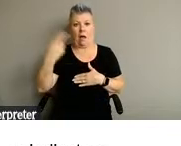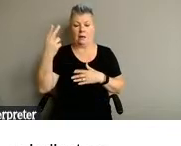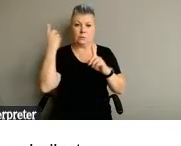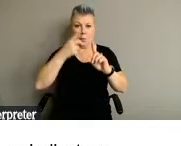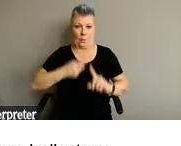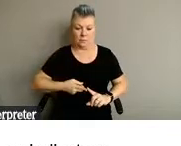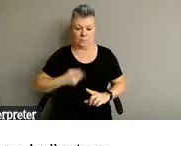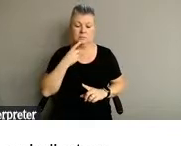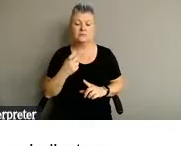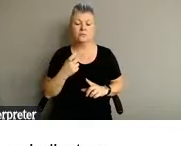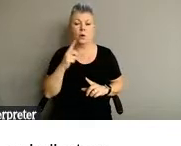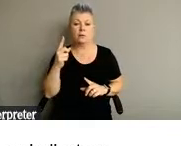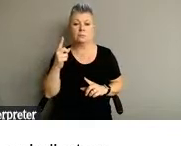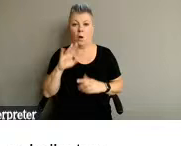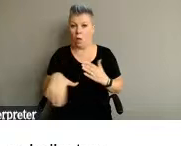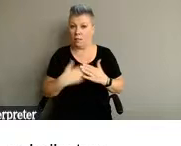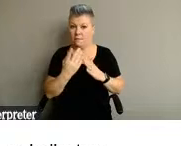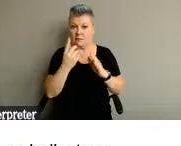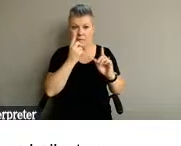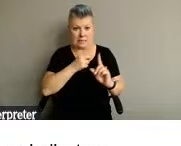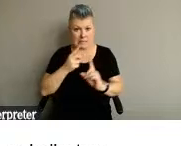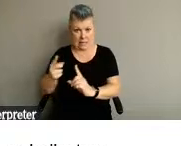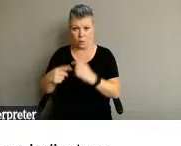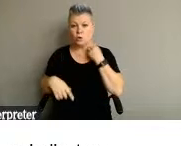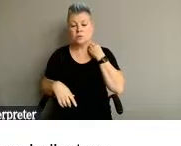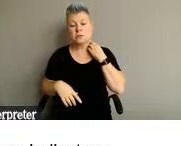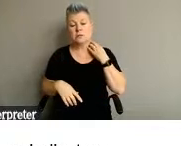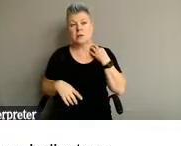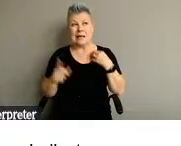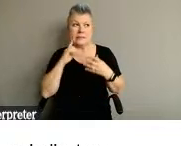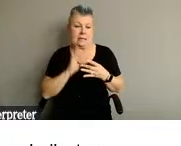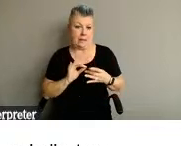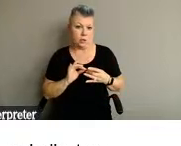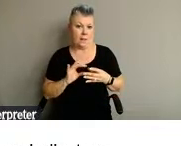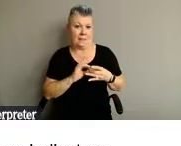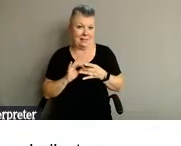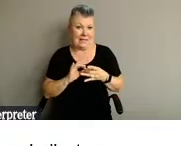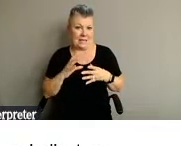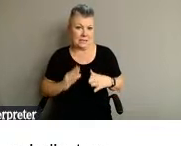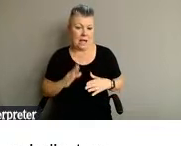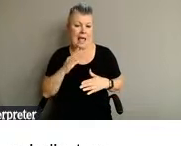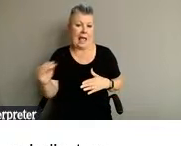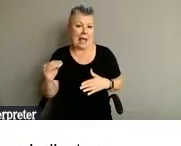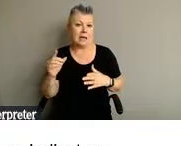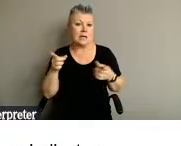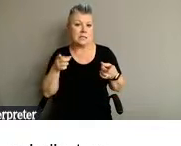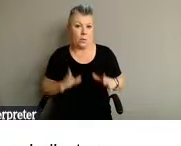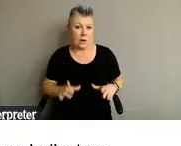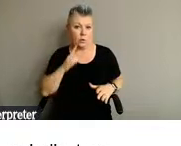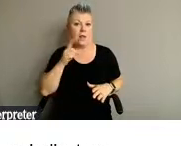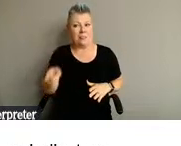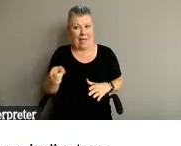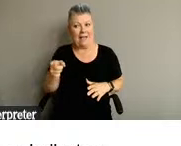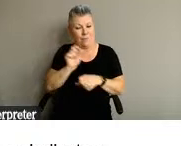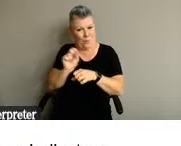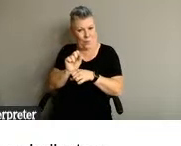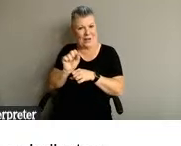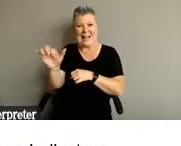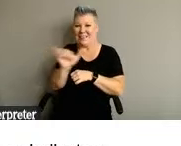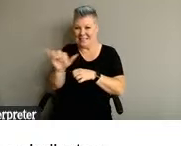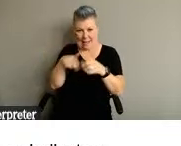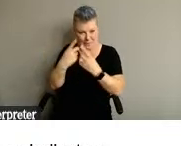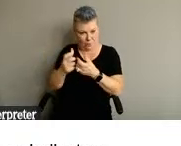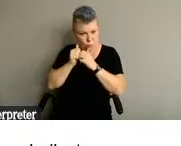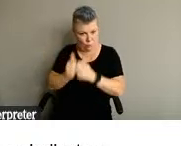each of the indicators going across the board. And as he mentioned, the liaison as well as the director, they have been in that district for quite some time. When you look at